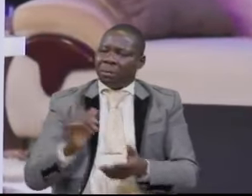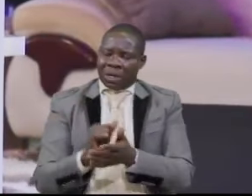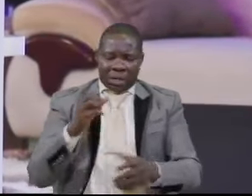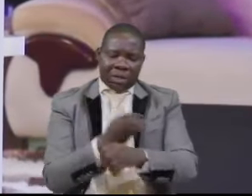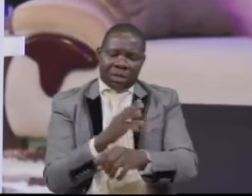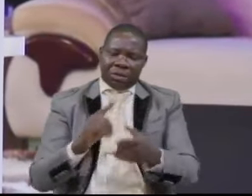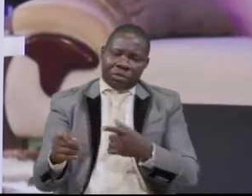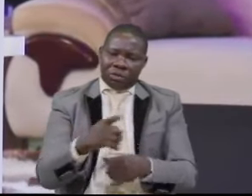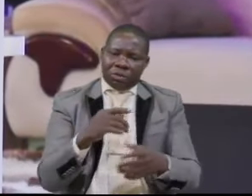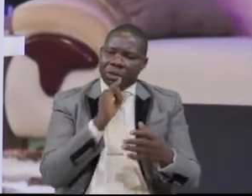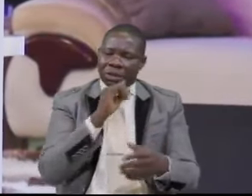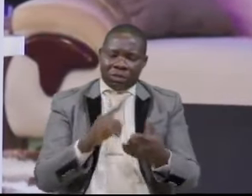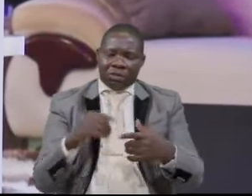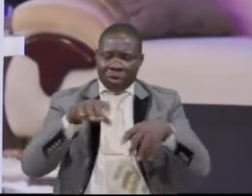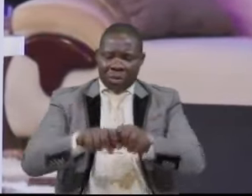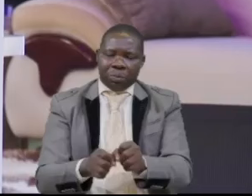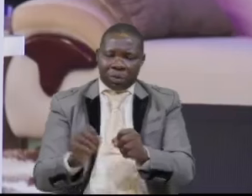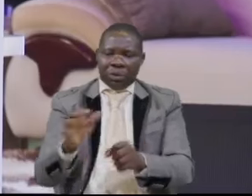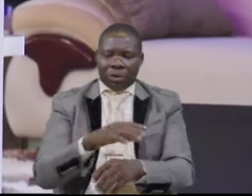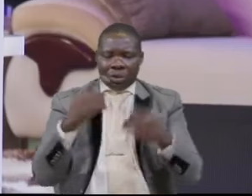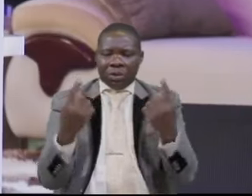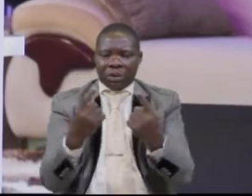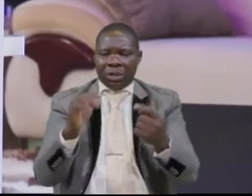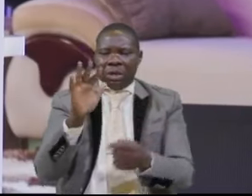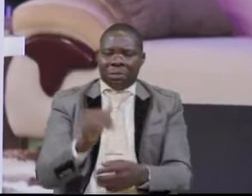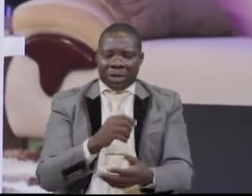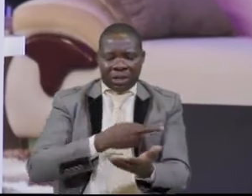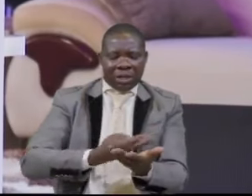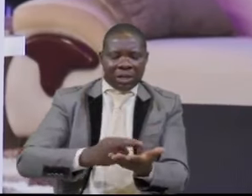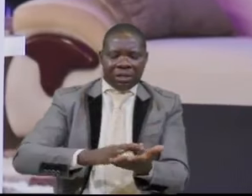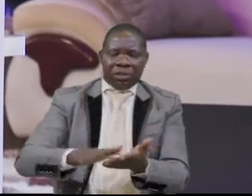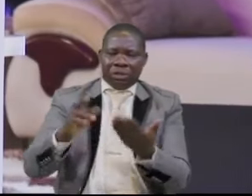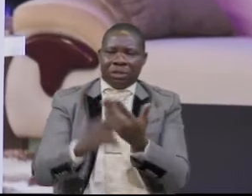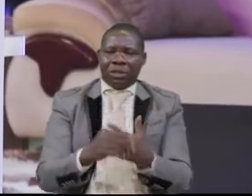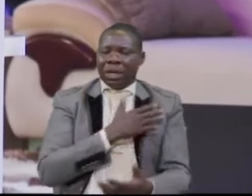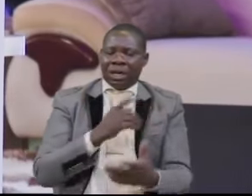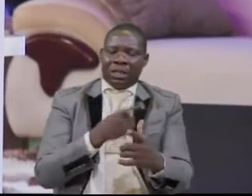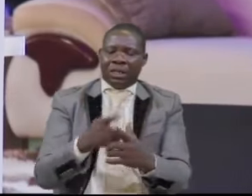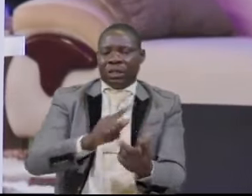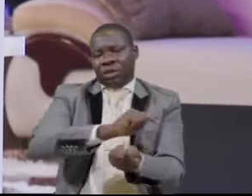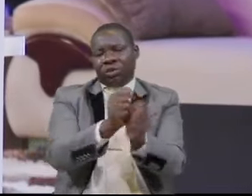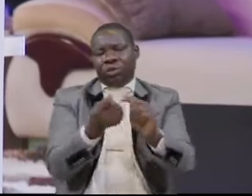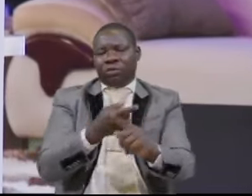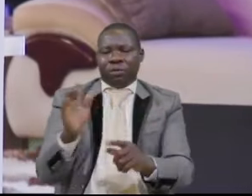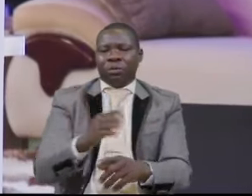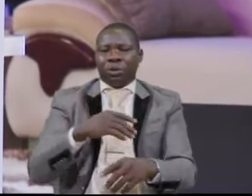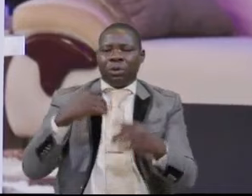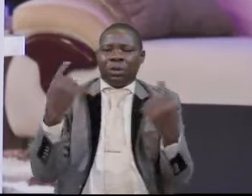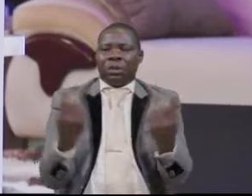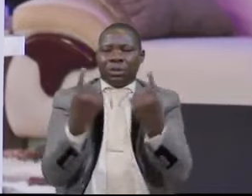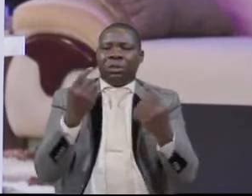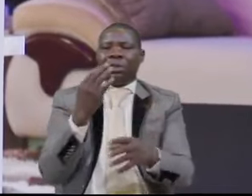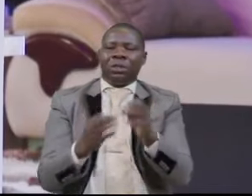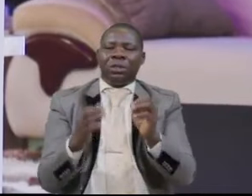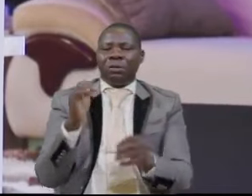sin by righteousness, and then turn from your iniquities, if the good days will come